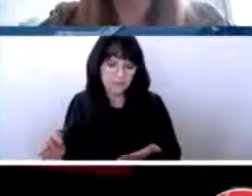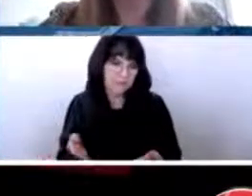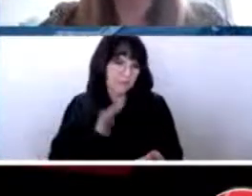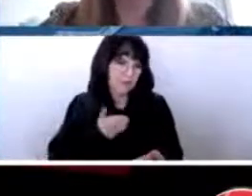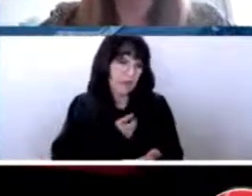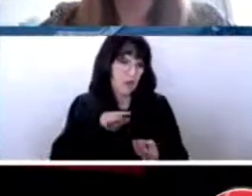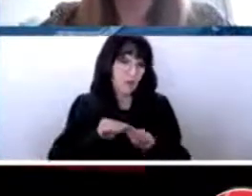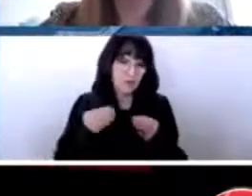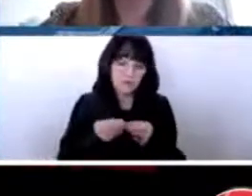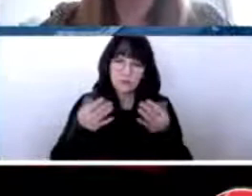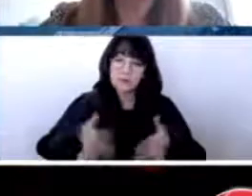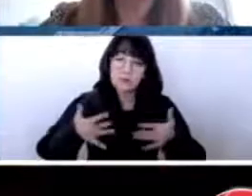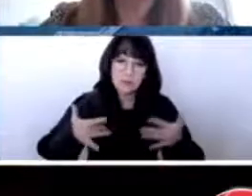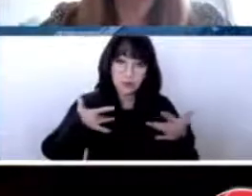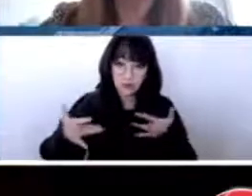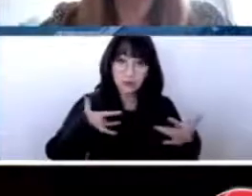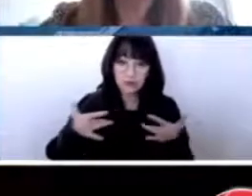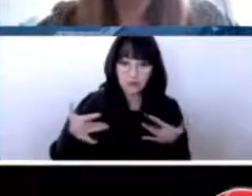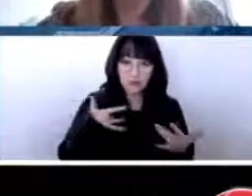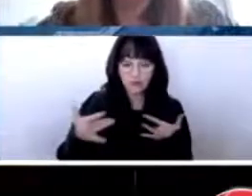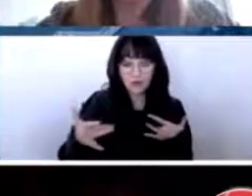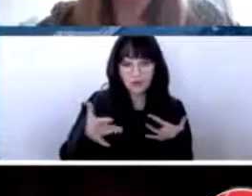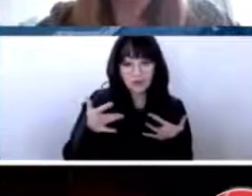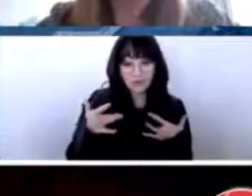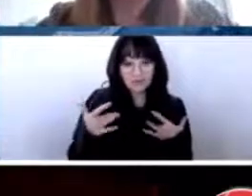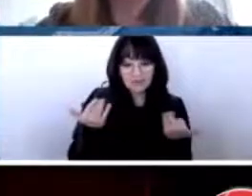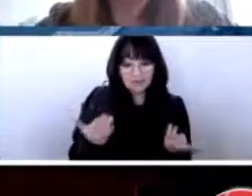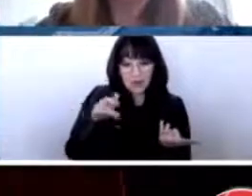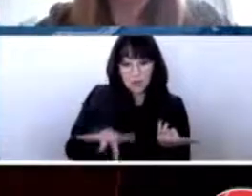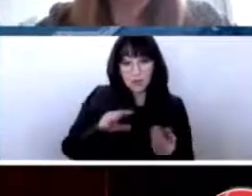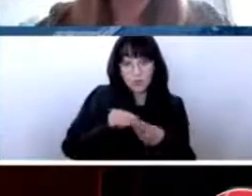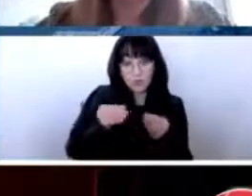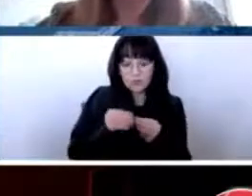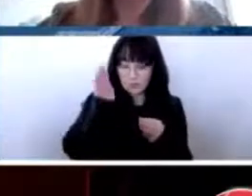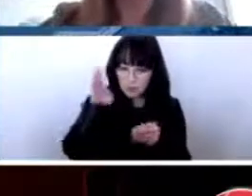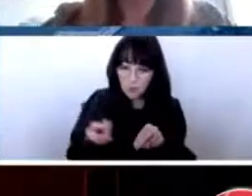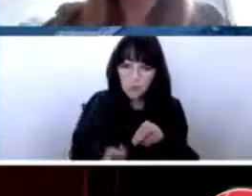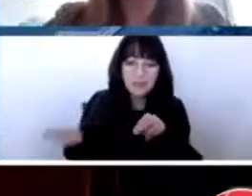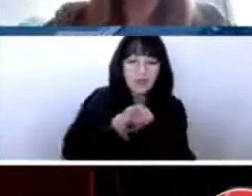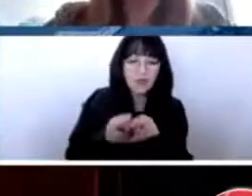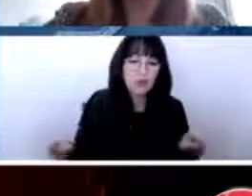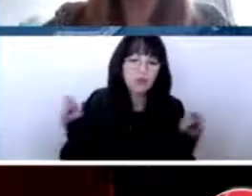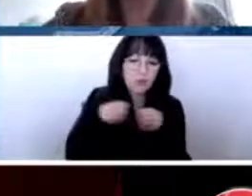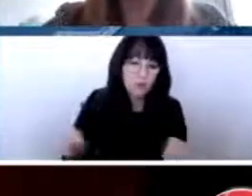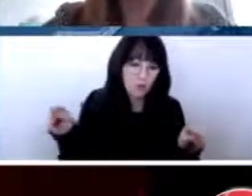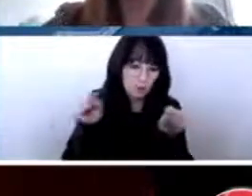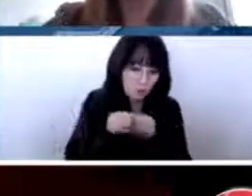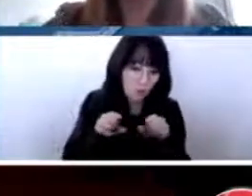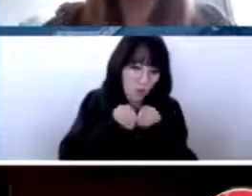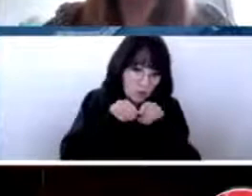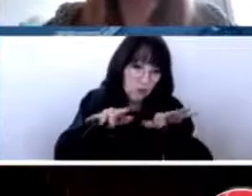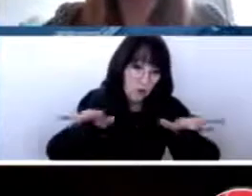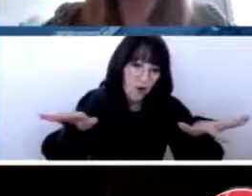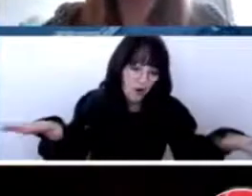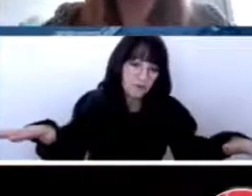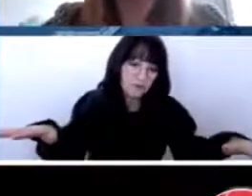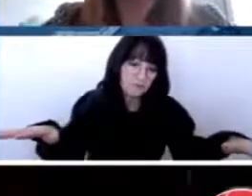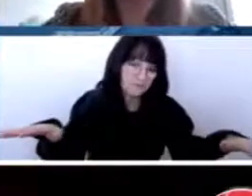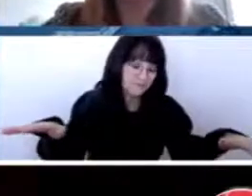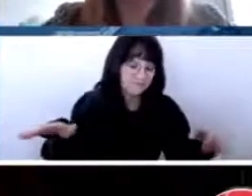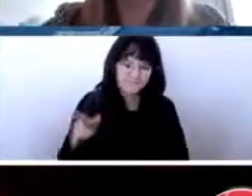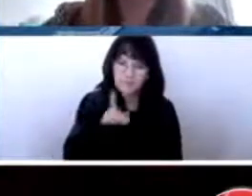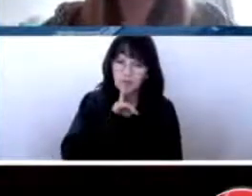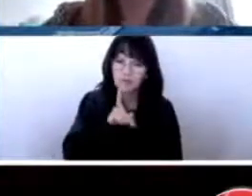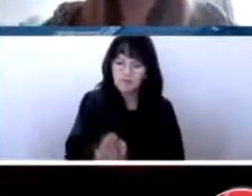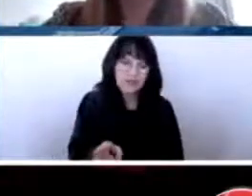certainly concerned that these numbers are going to increase even further. So collectively, we really do all need to do everything